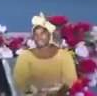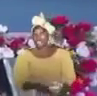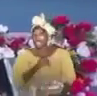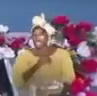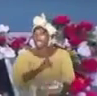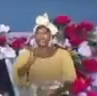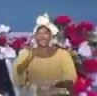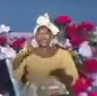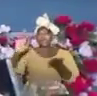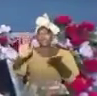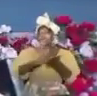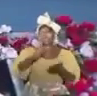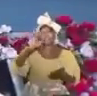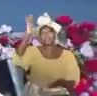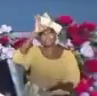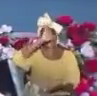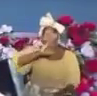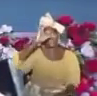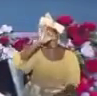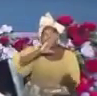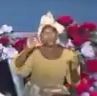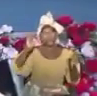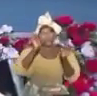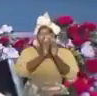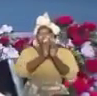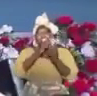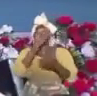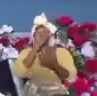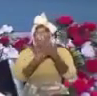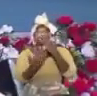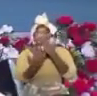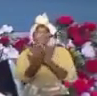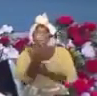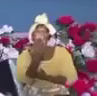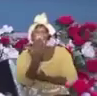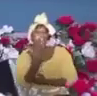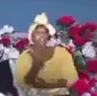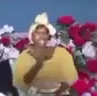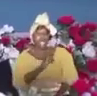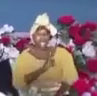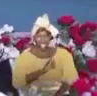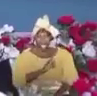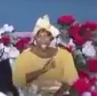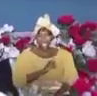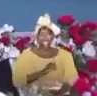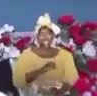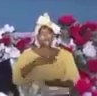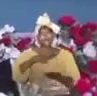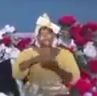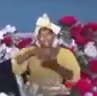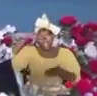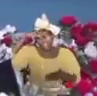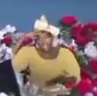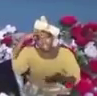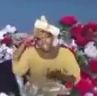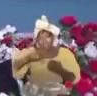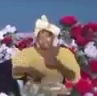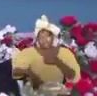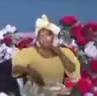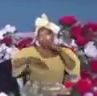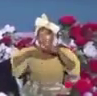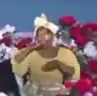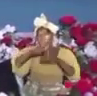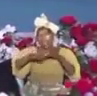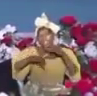I will seek you in the morning. I have learned to walk in